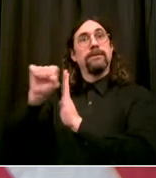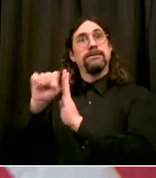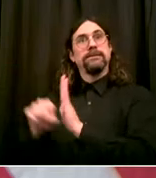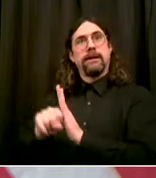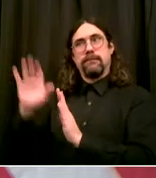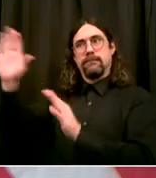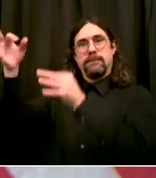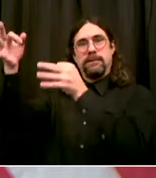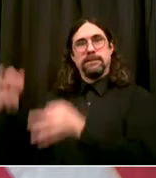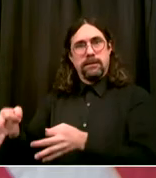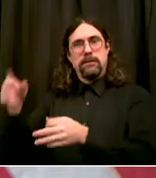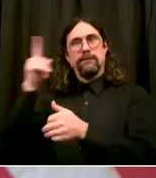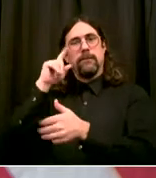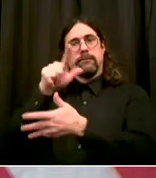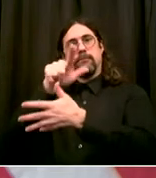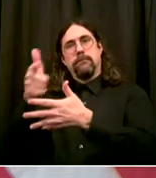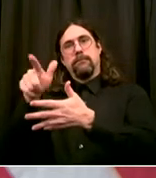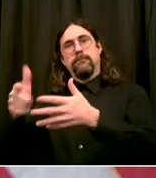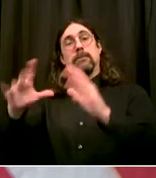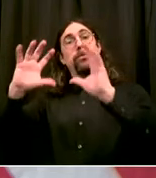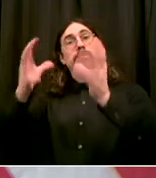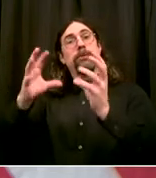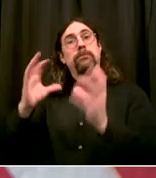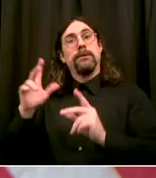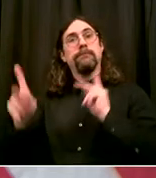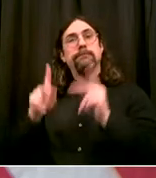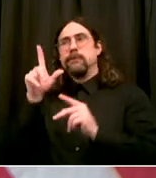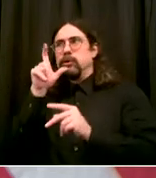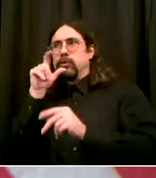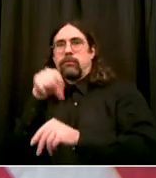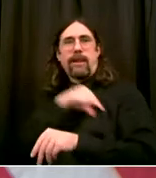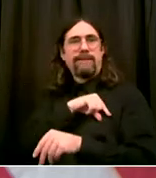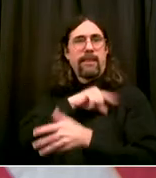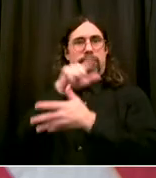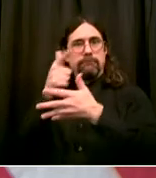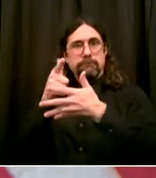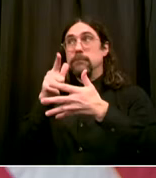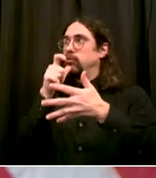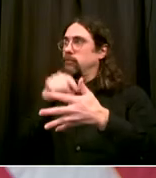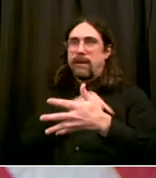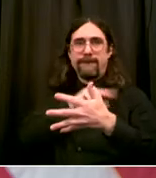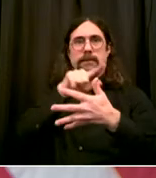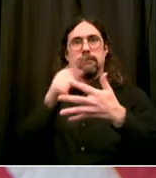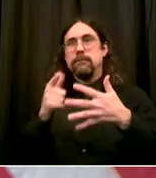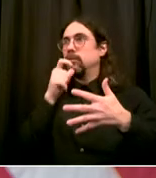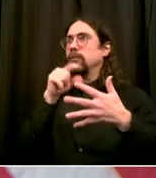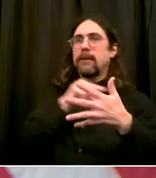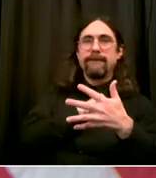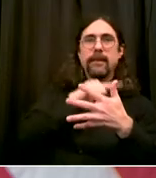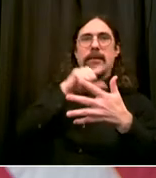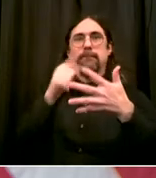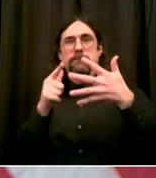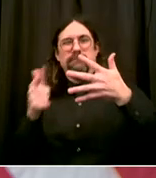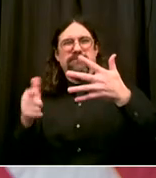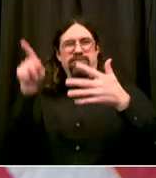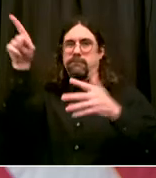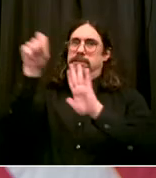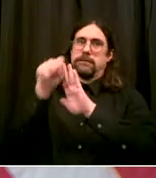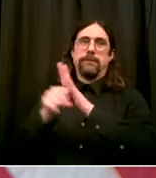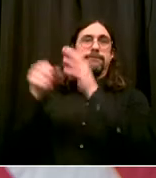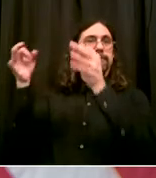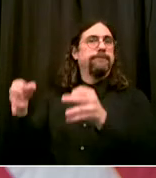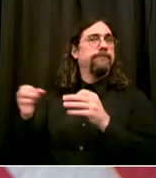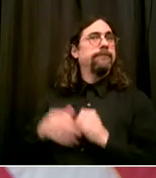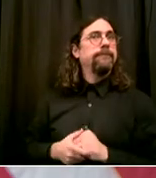totals well over 500,000 people across New York City. And so we want those categories to be expanded